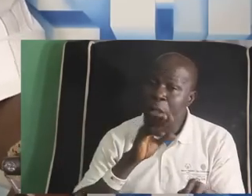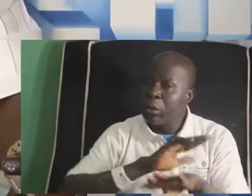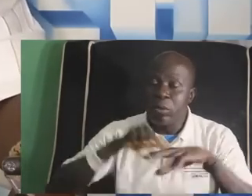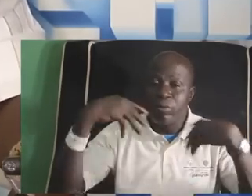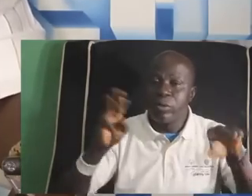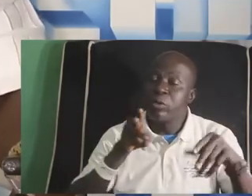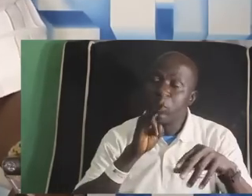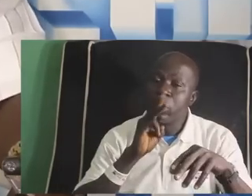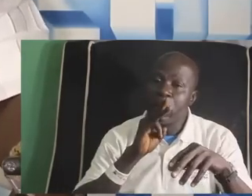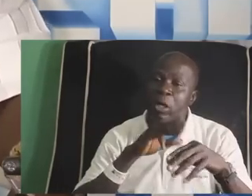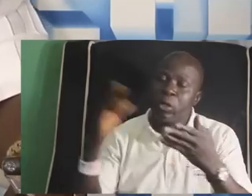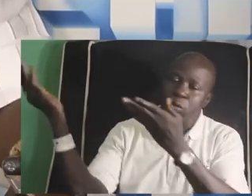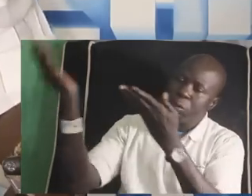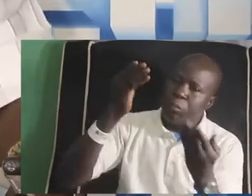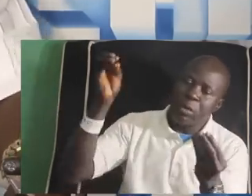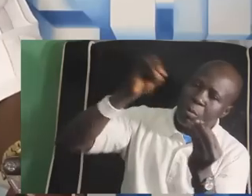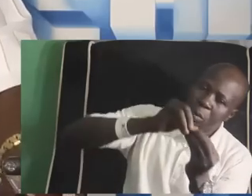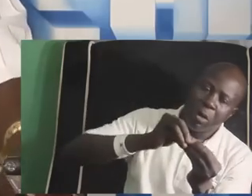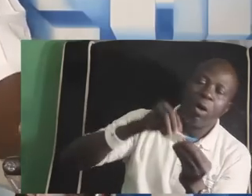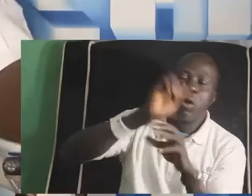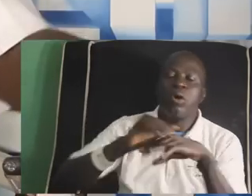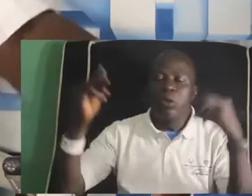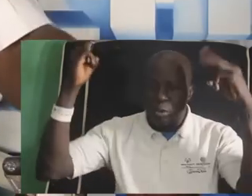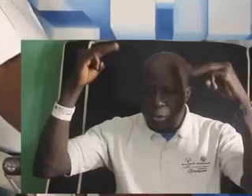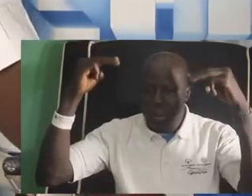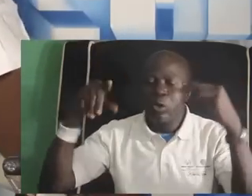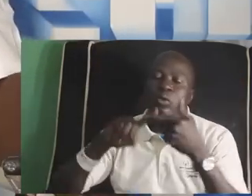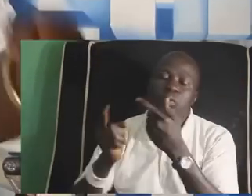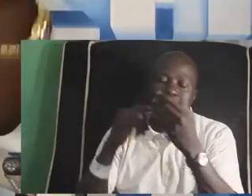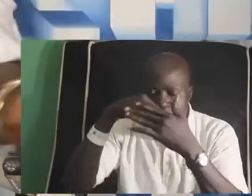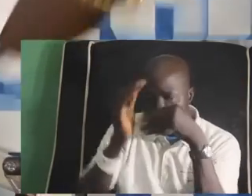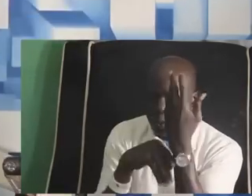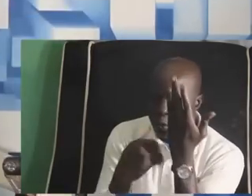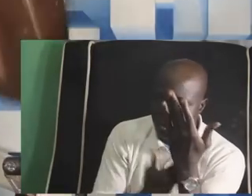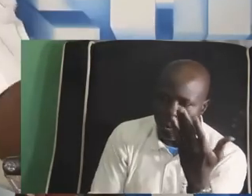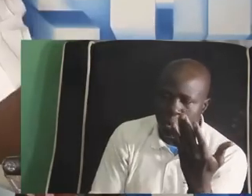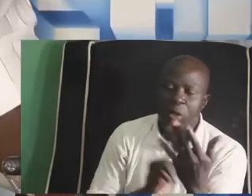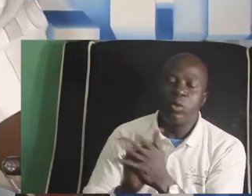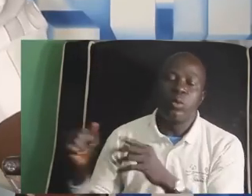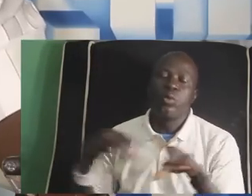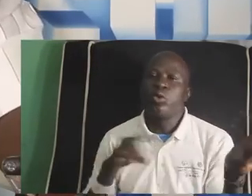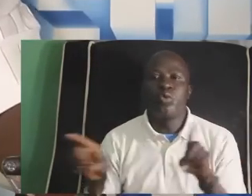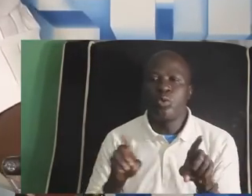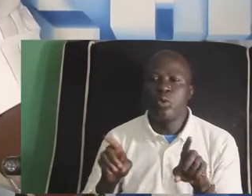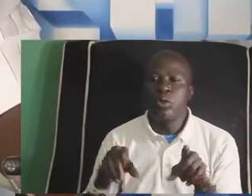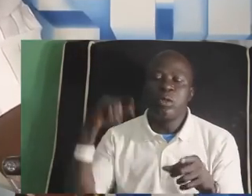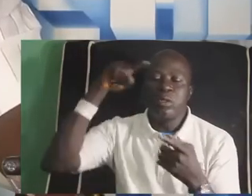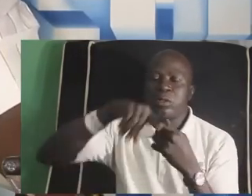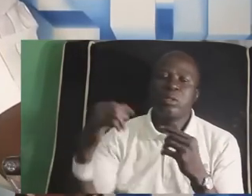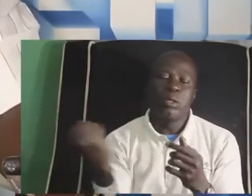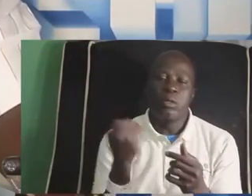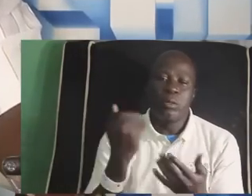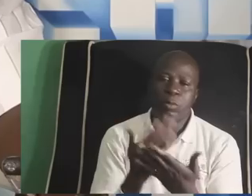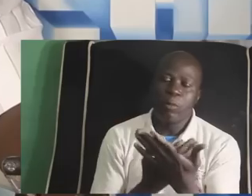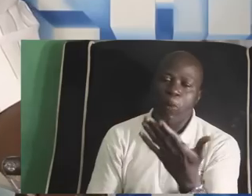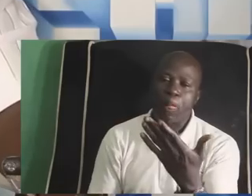yen tan. Don't finish the water. Wa tun gbe mi si ni ile ni. You put another one in. Ma ju ola. Straight to. Be la se. That's how we do. Titi di aro Saturday.